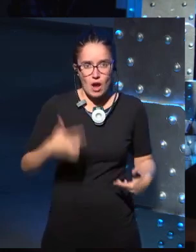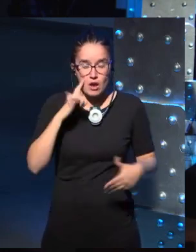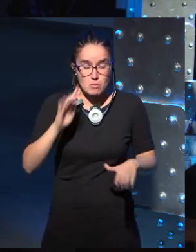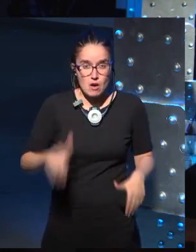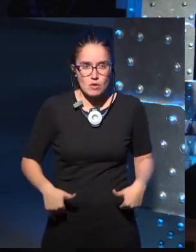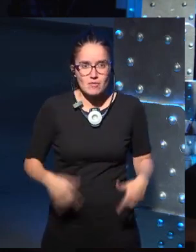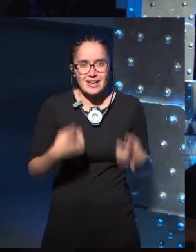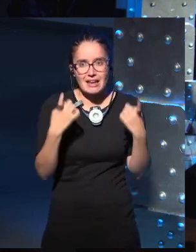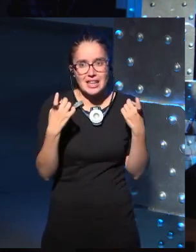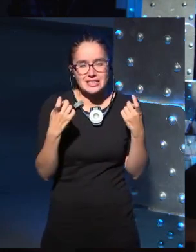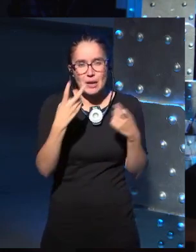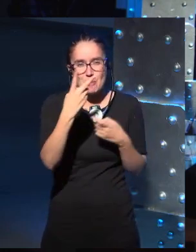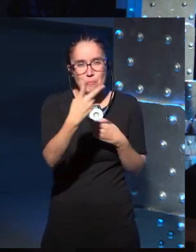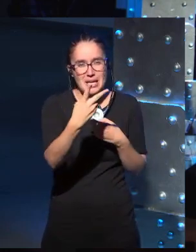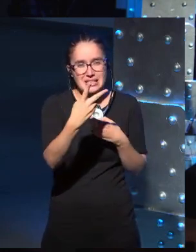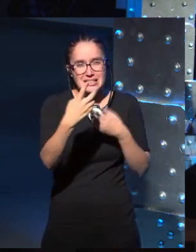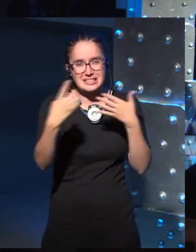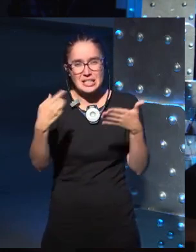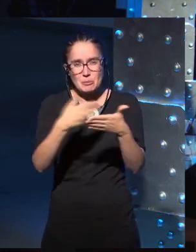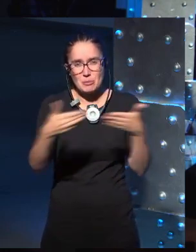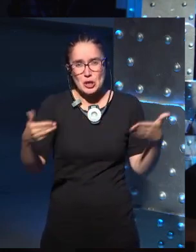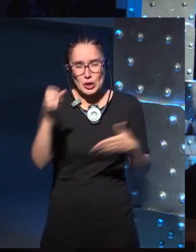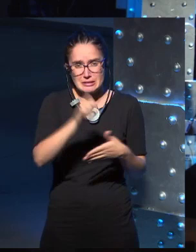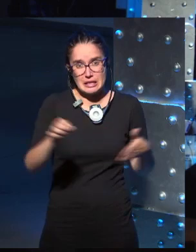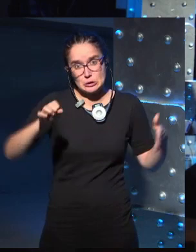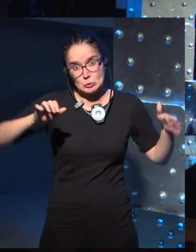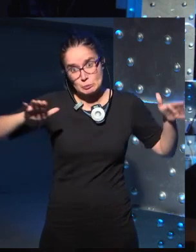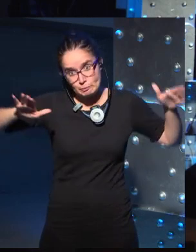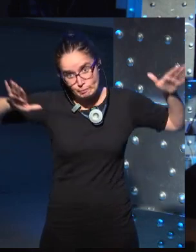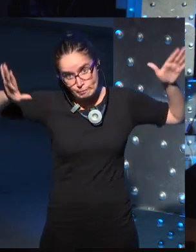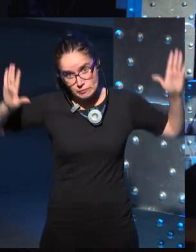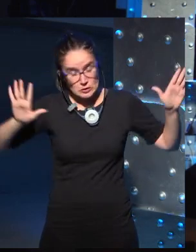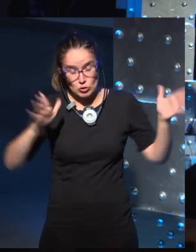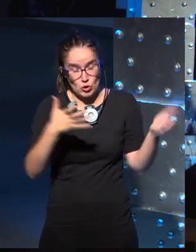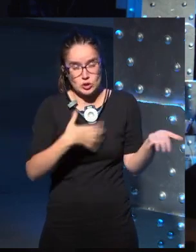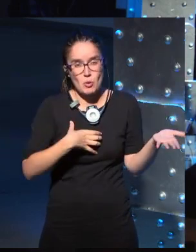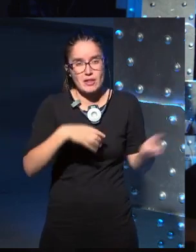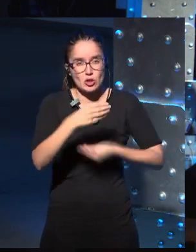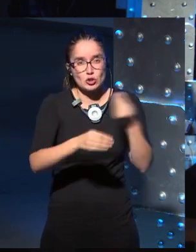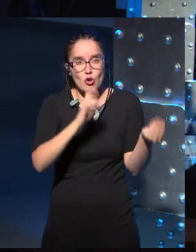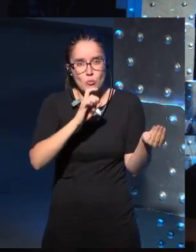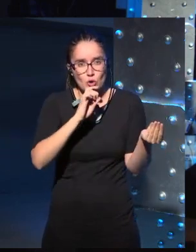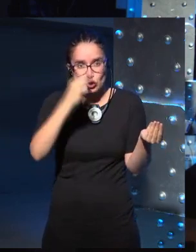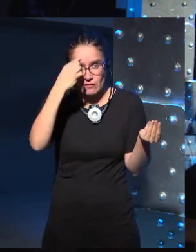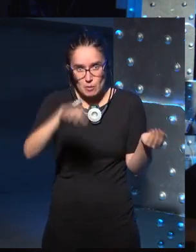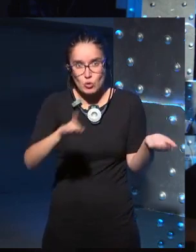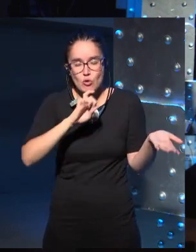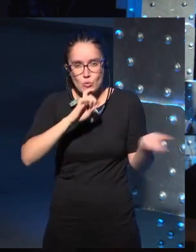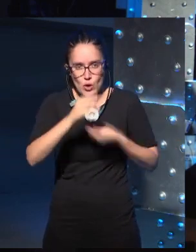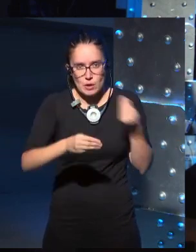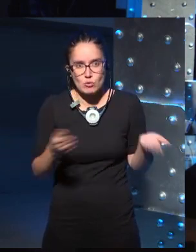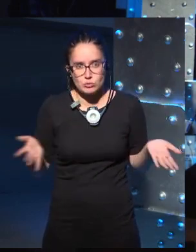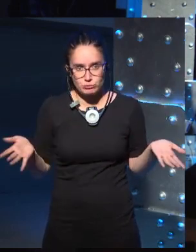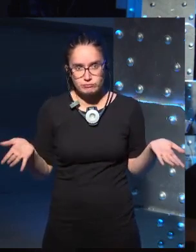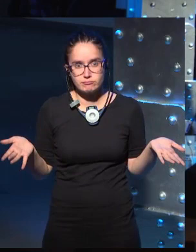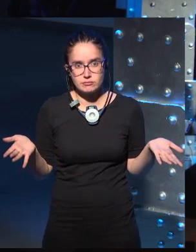to wait 26 million years. Not an option. So how do we do that? How do we know? Well, let's